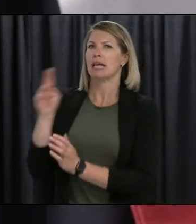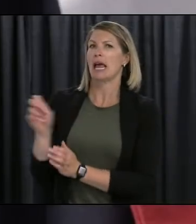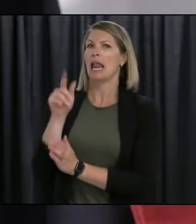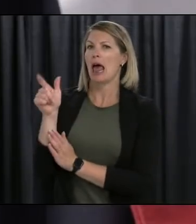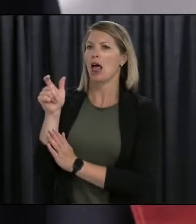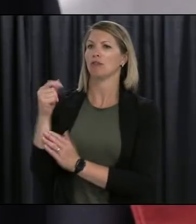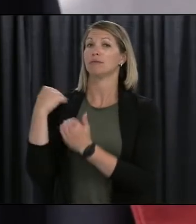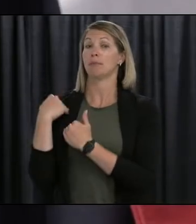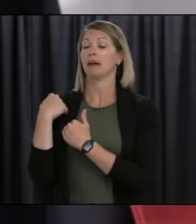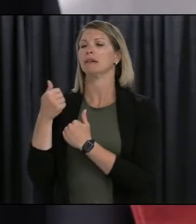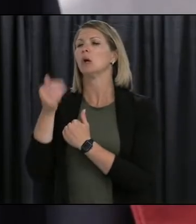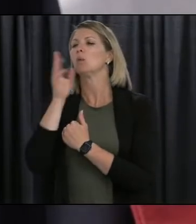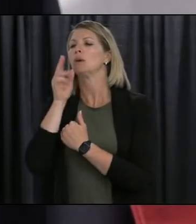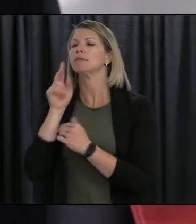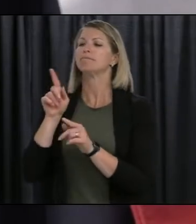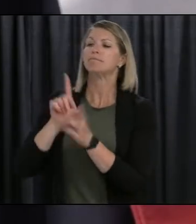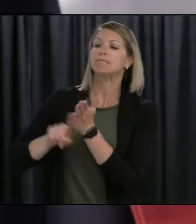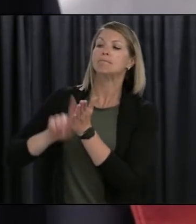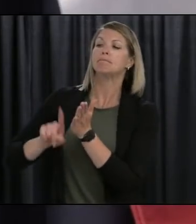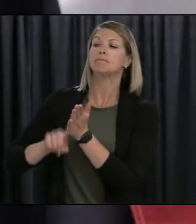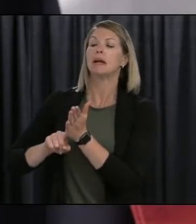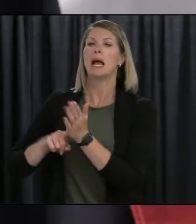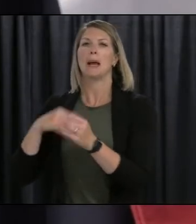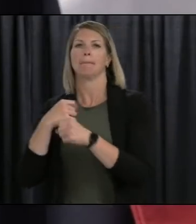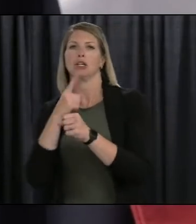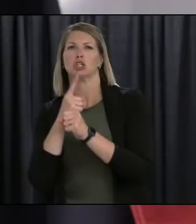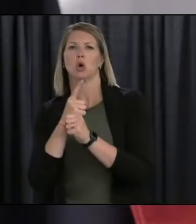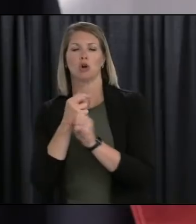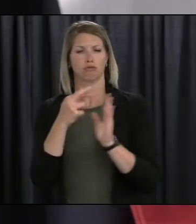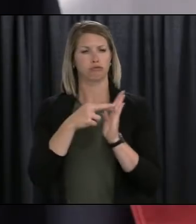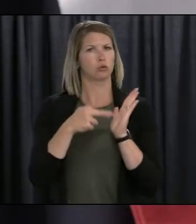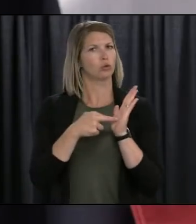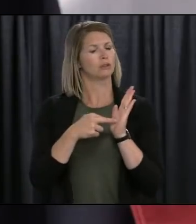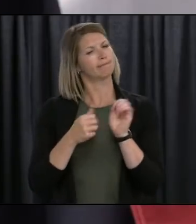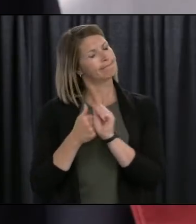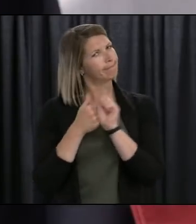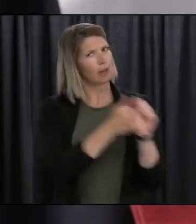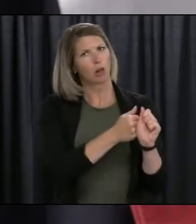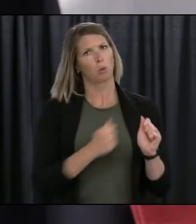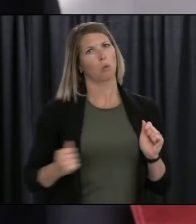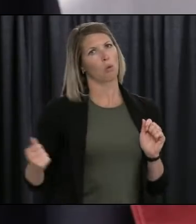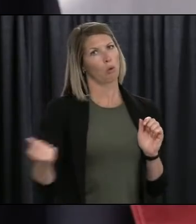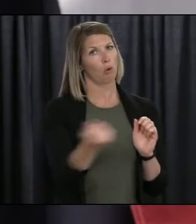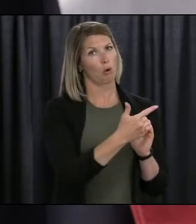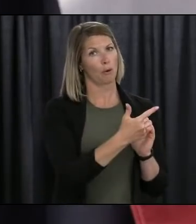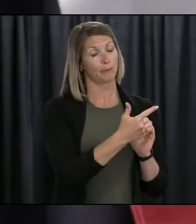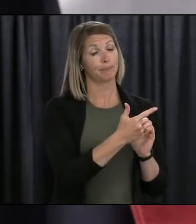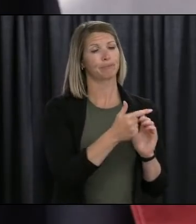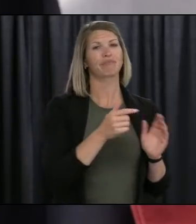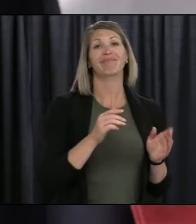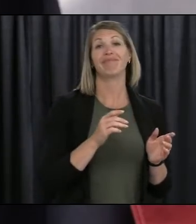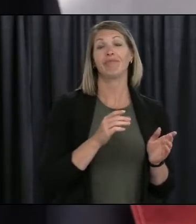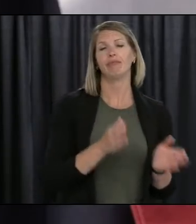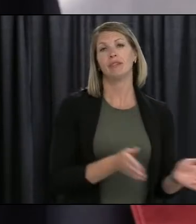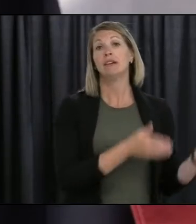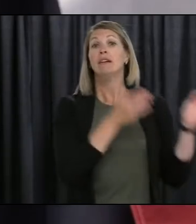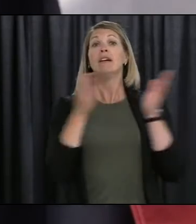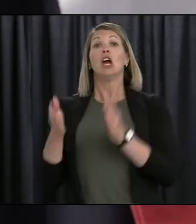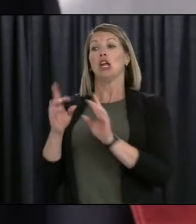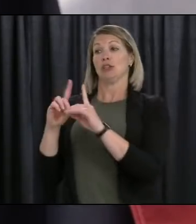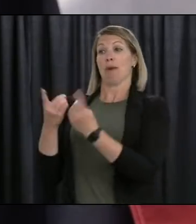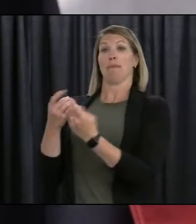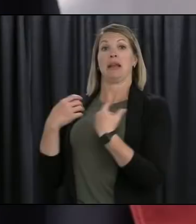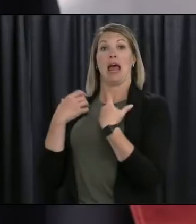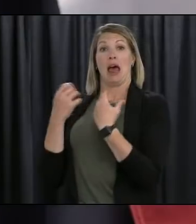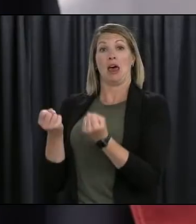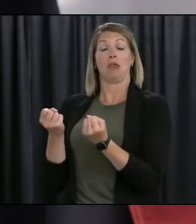can fill in loopholes. In terms of the Department of Health, the topics of interest currently at the